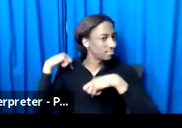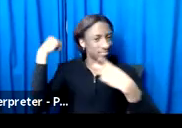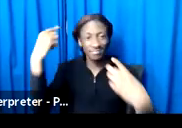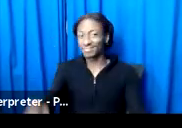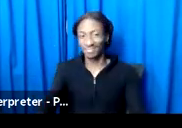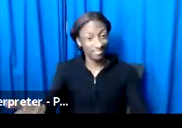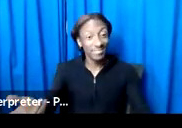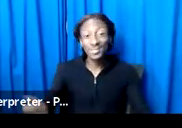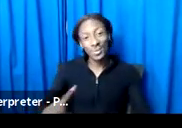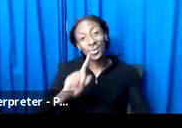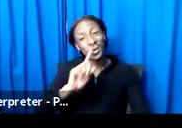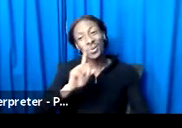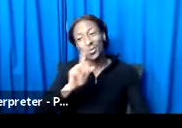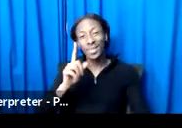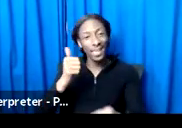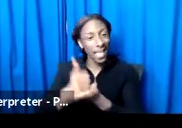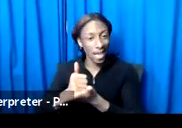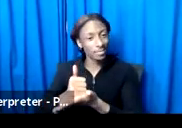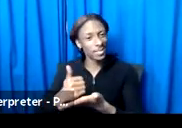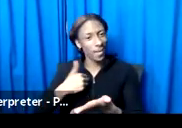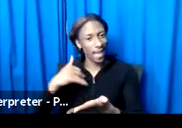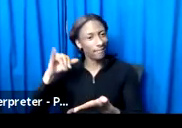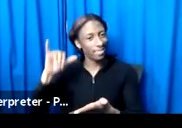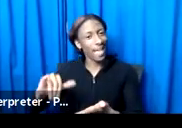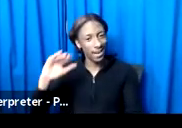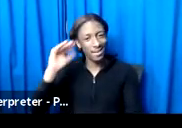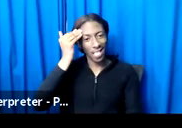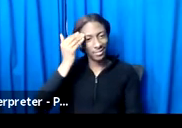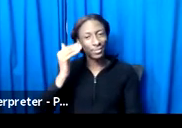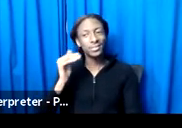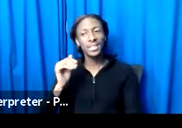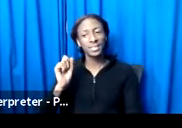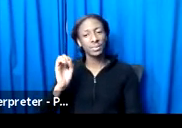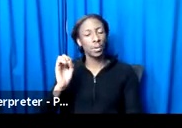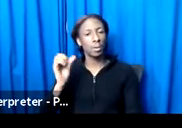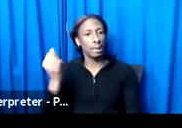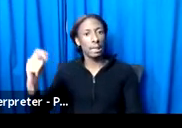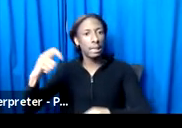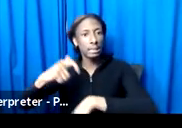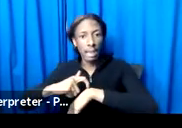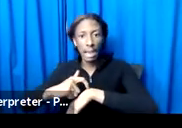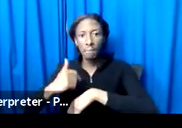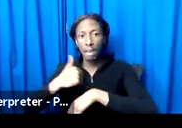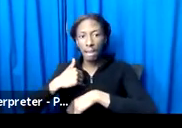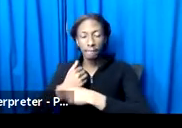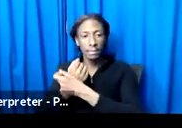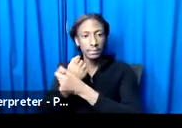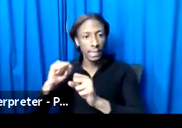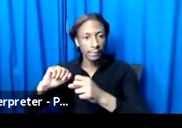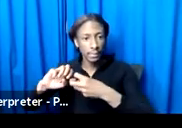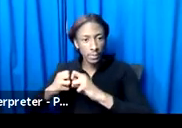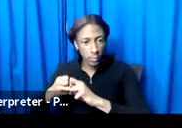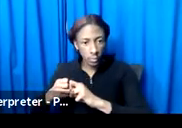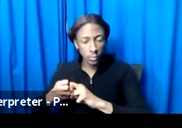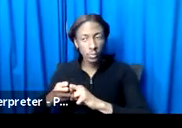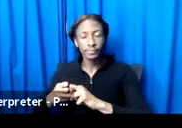it's really helpful to have that context. So anytime there is a safety issue, we